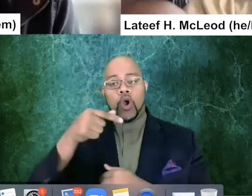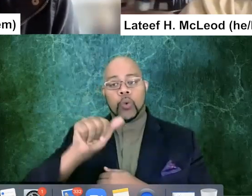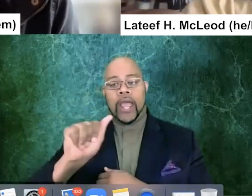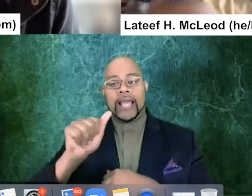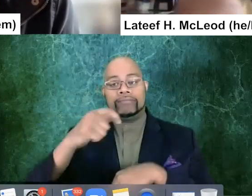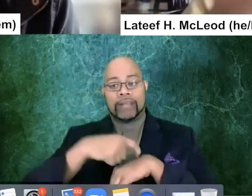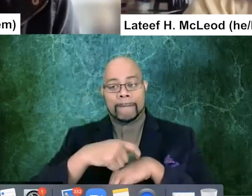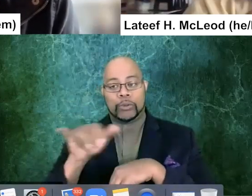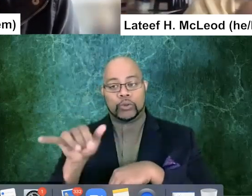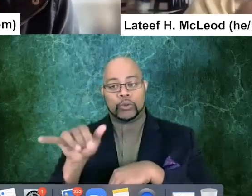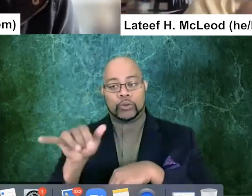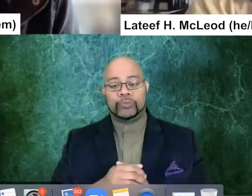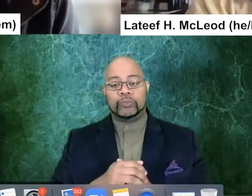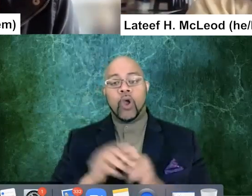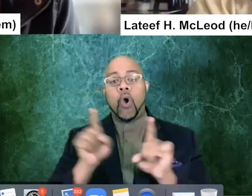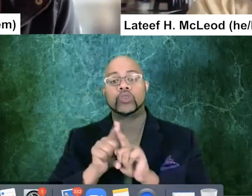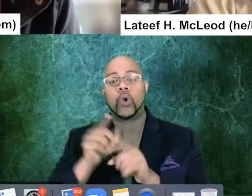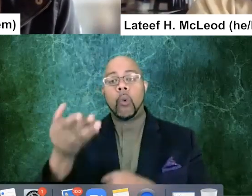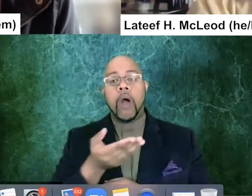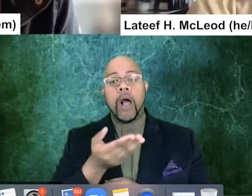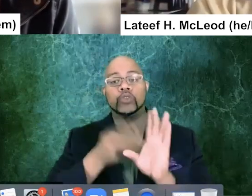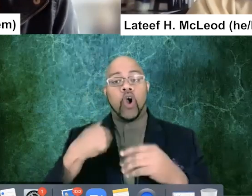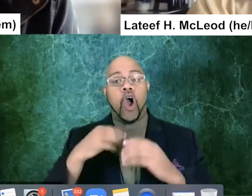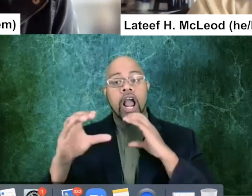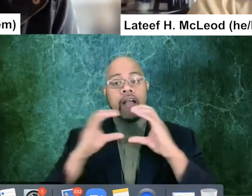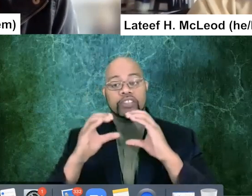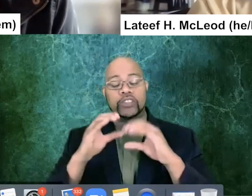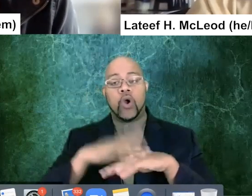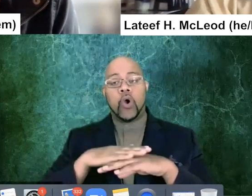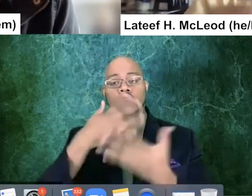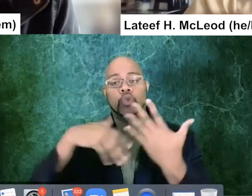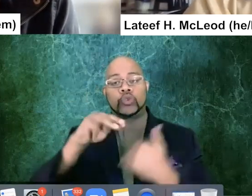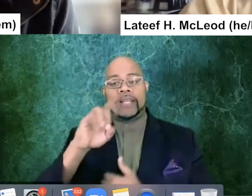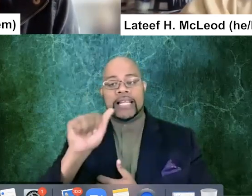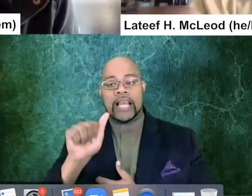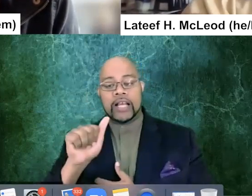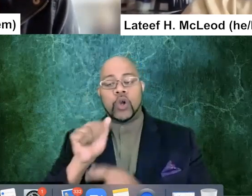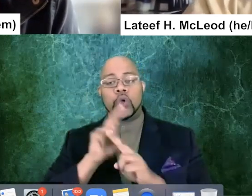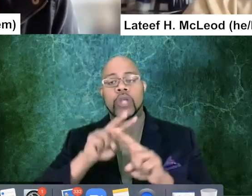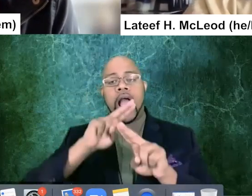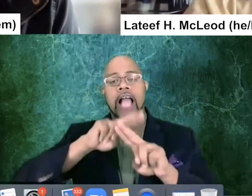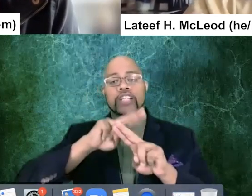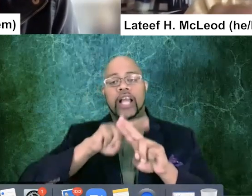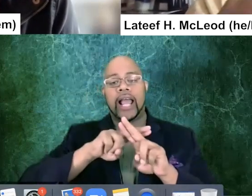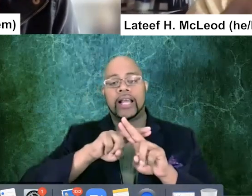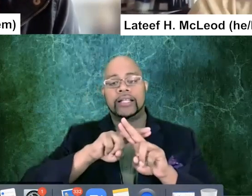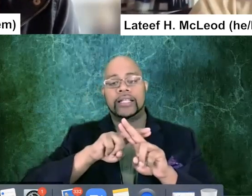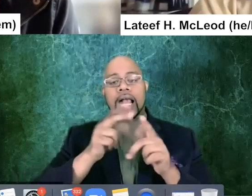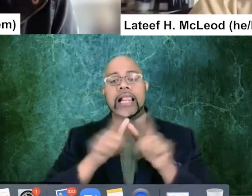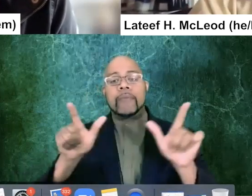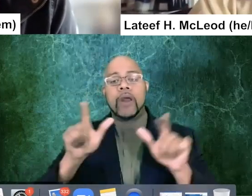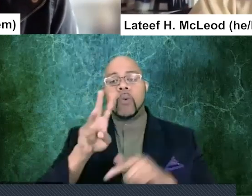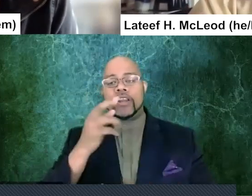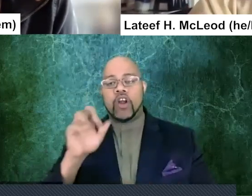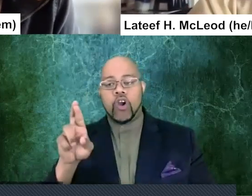time. You are also welcome to join our conversation on social media using the hashtag